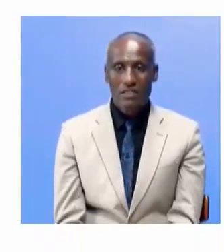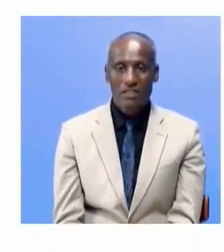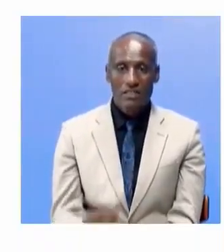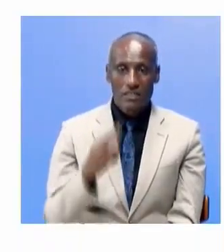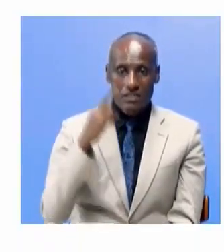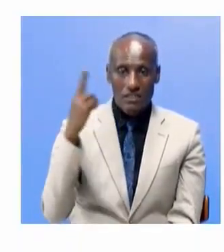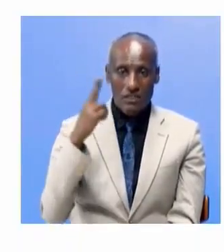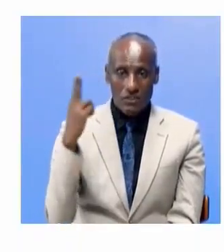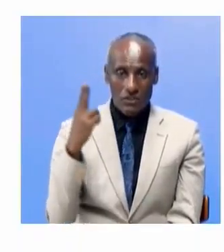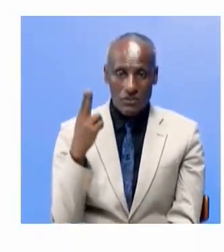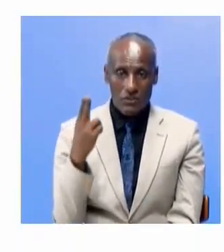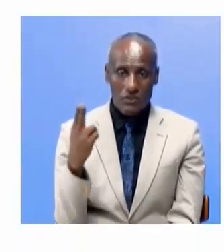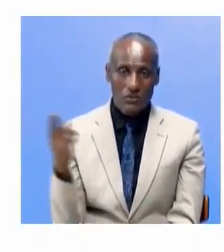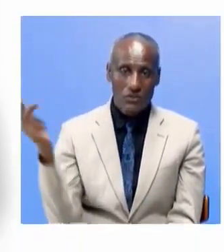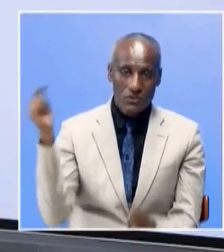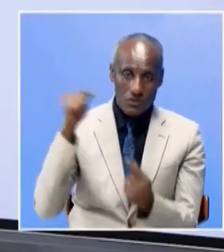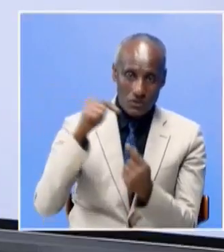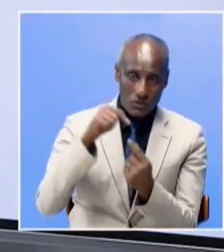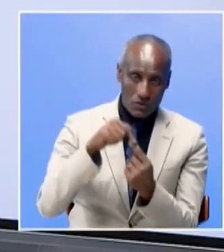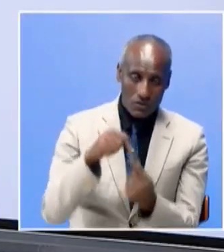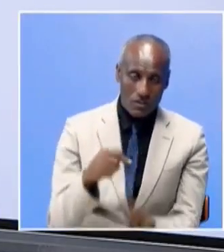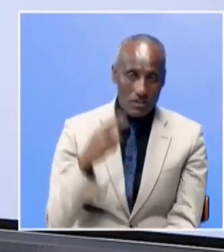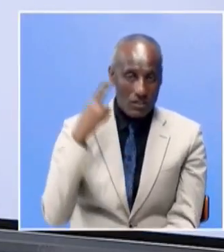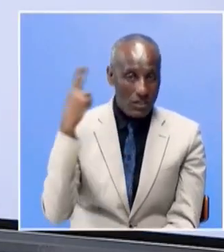used or used to? Used to.